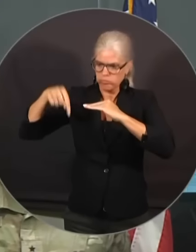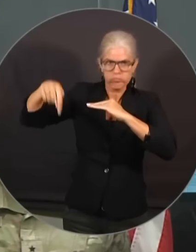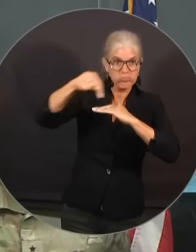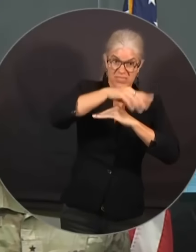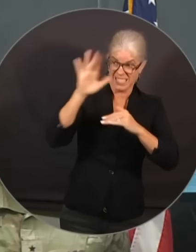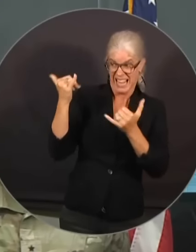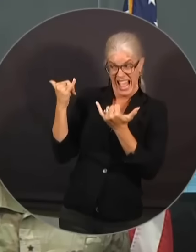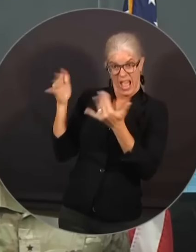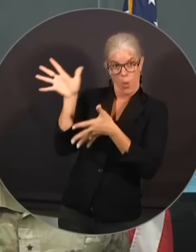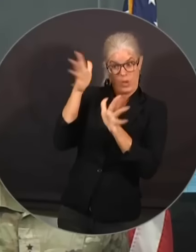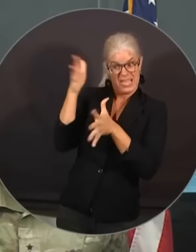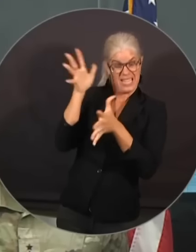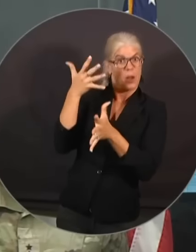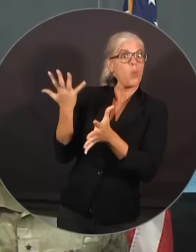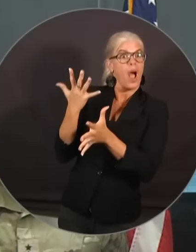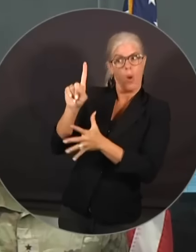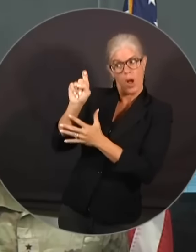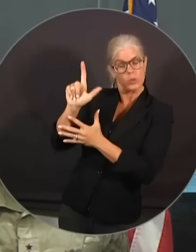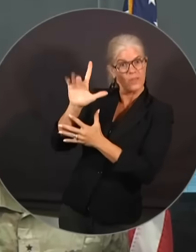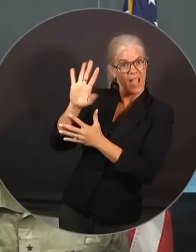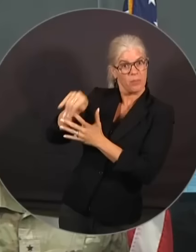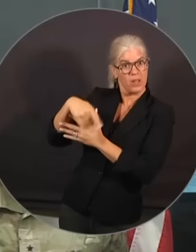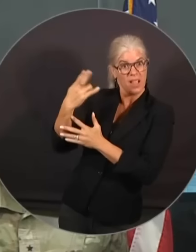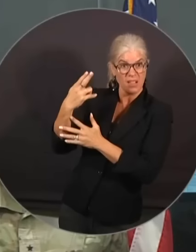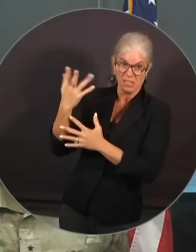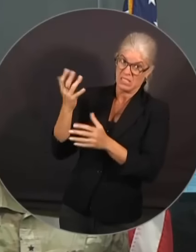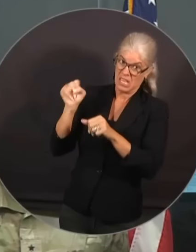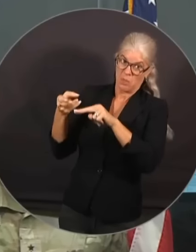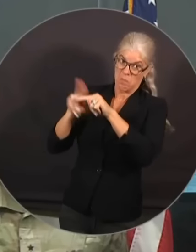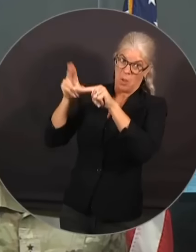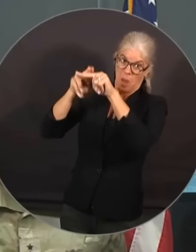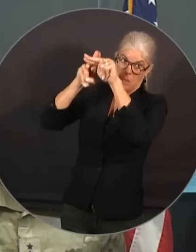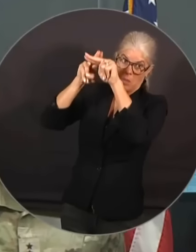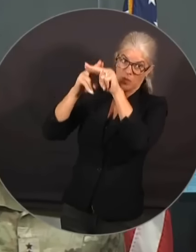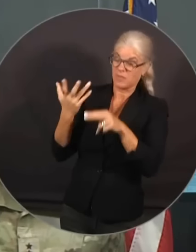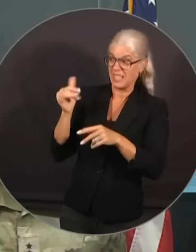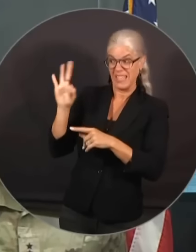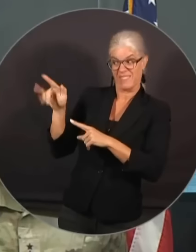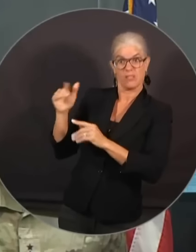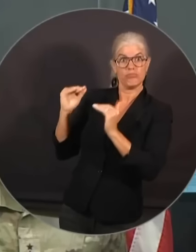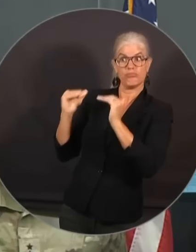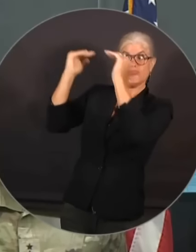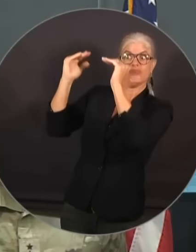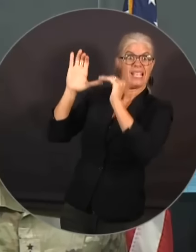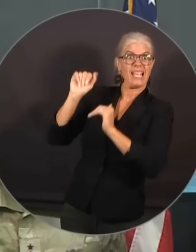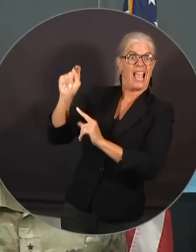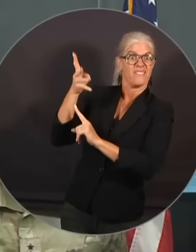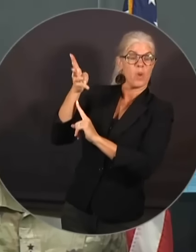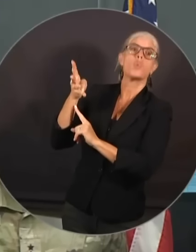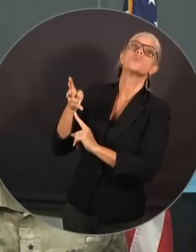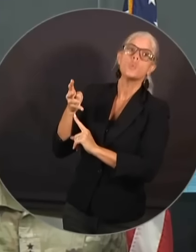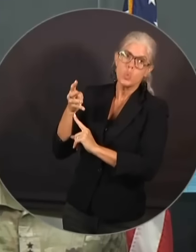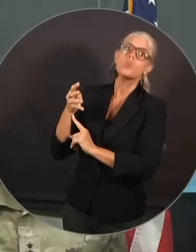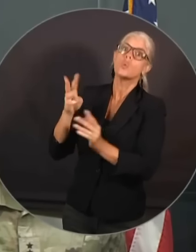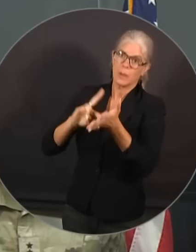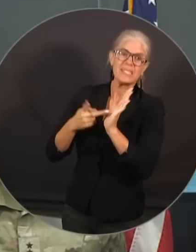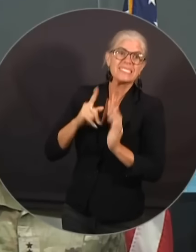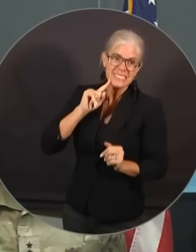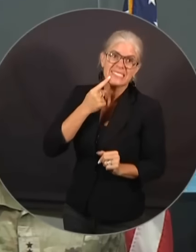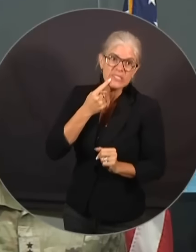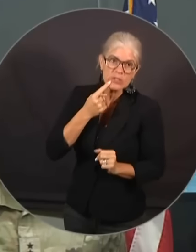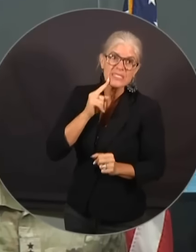now. Probably is going to be higher. Whether it hits as a category 4 or category 3, it's going to be a significant storm. And even